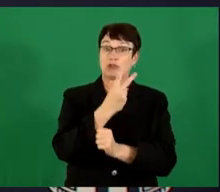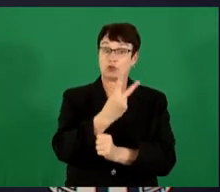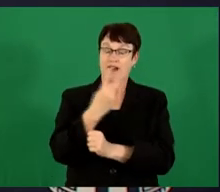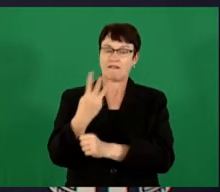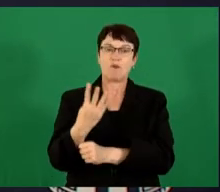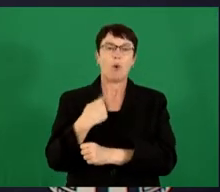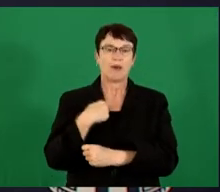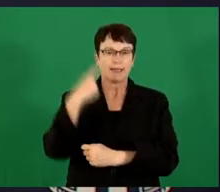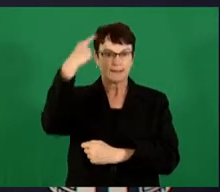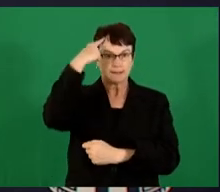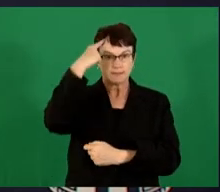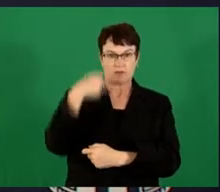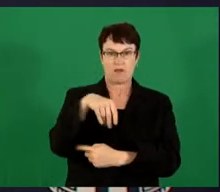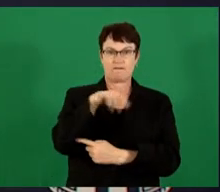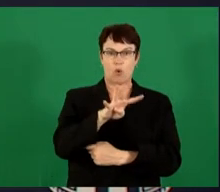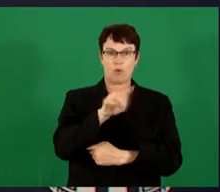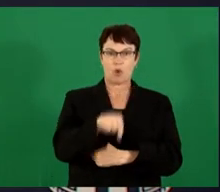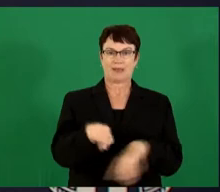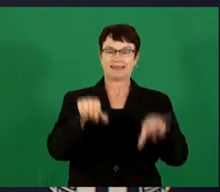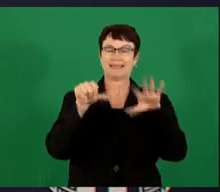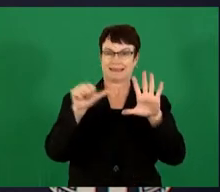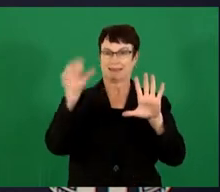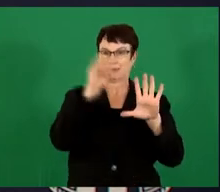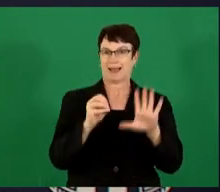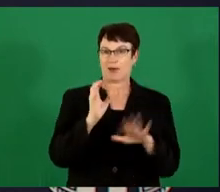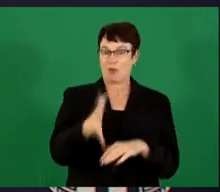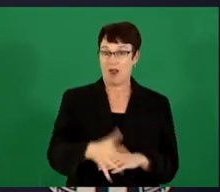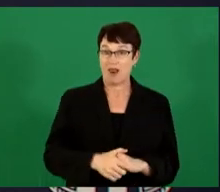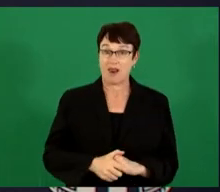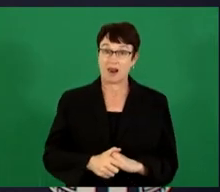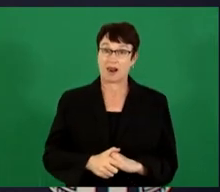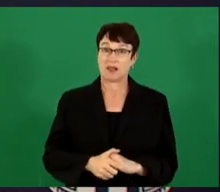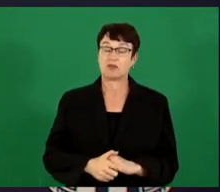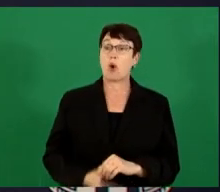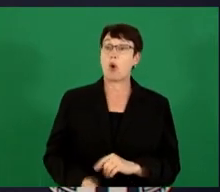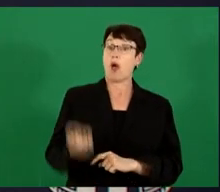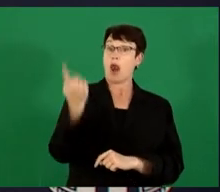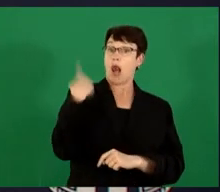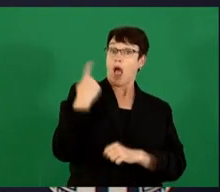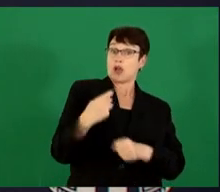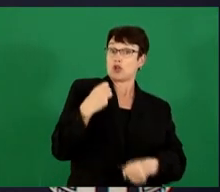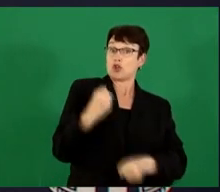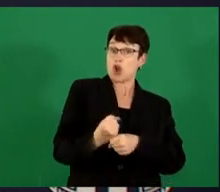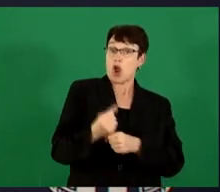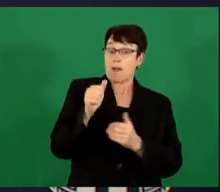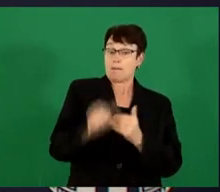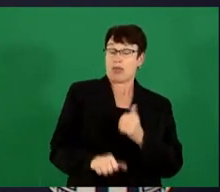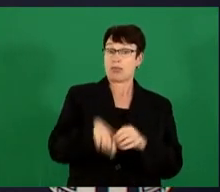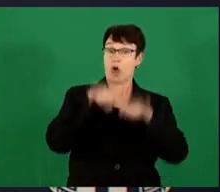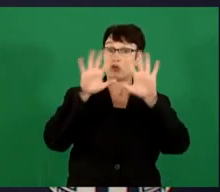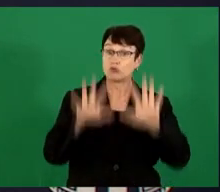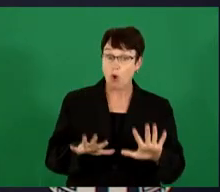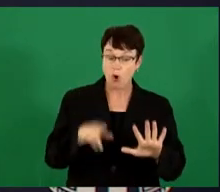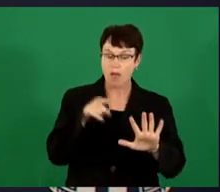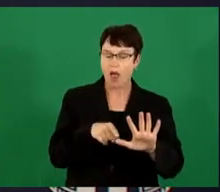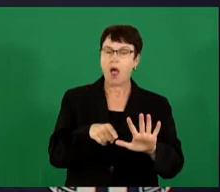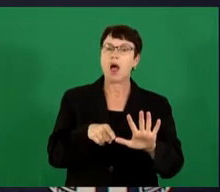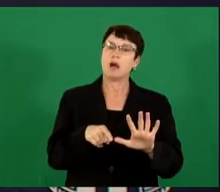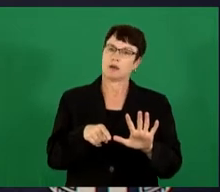The International Monetary Fund's October forecast will be updated later this month.